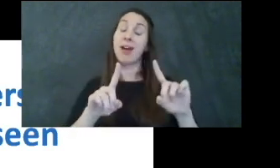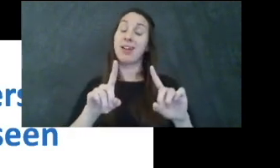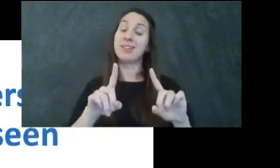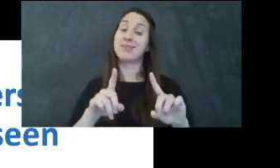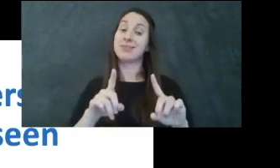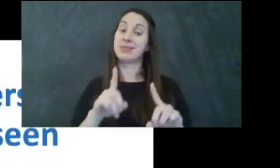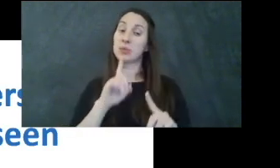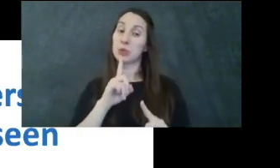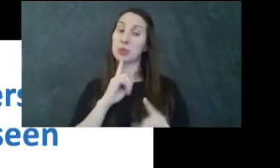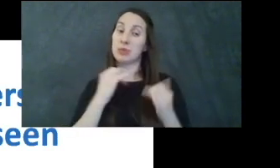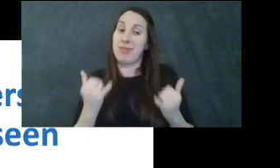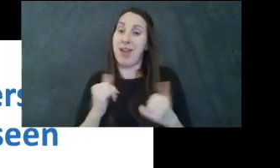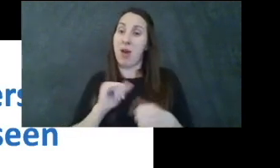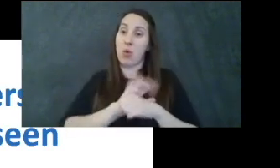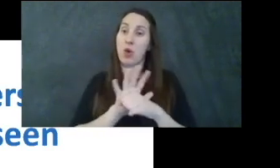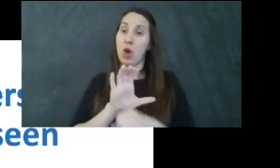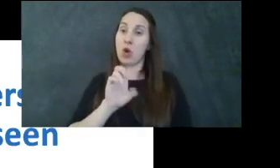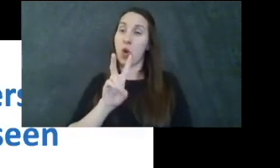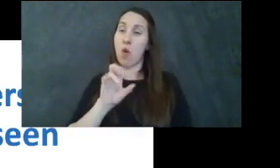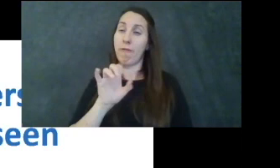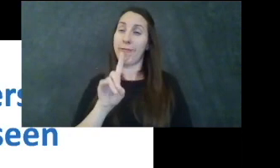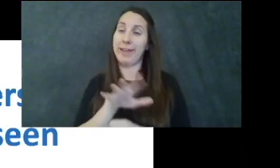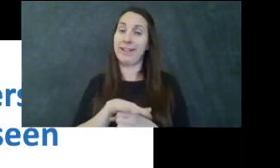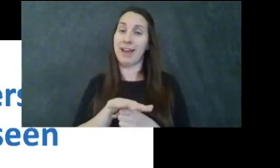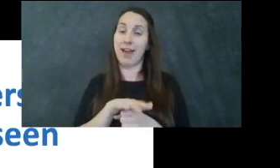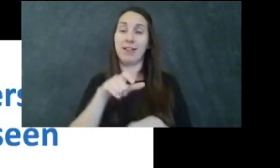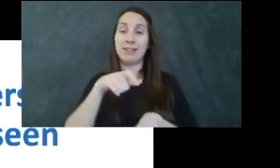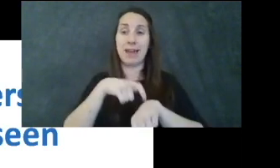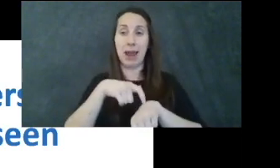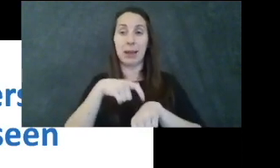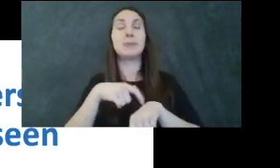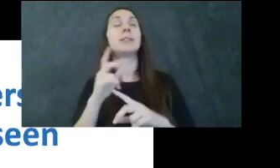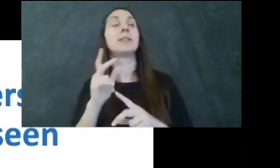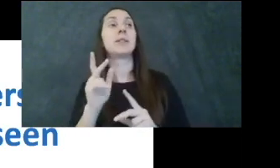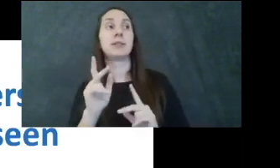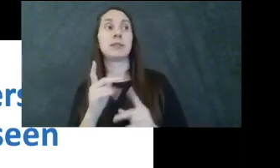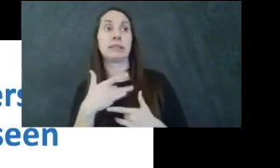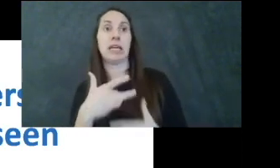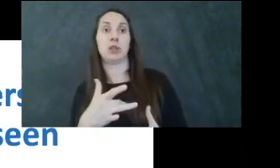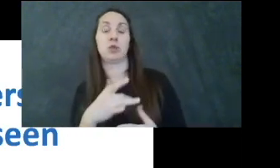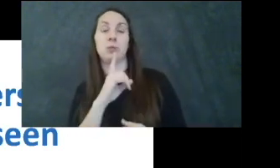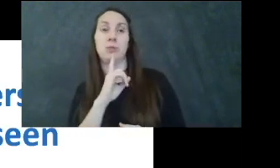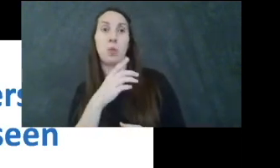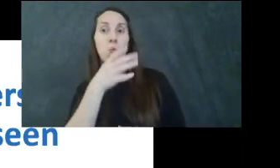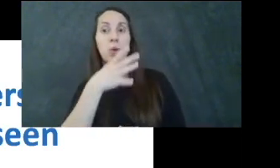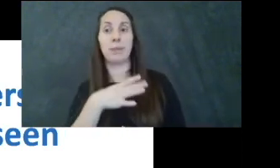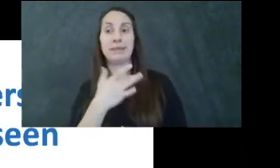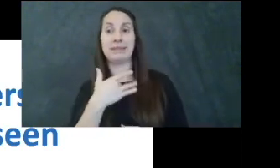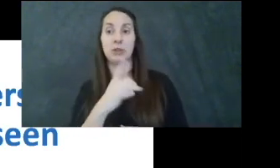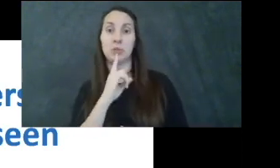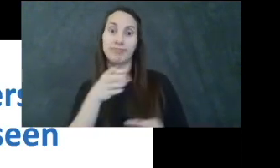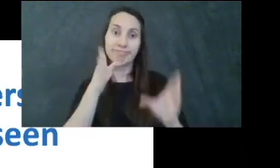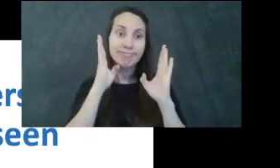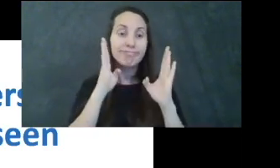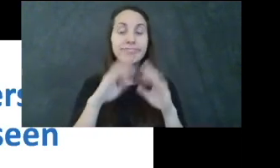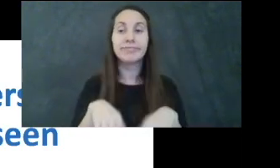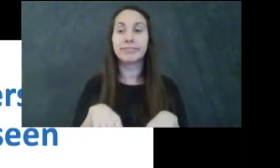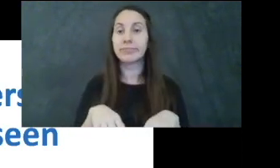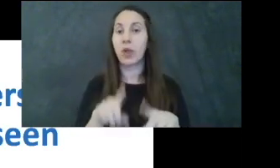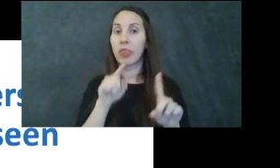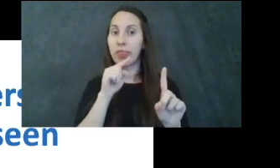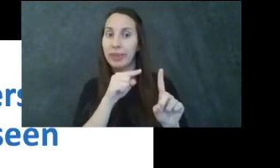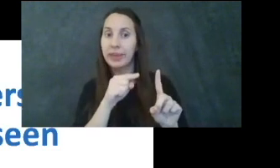on disability issues. And then people who have friends who are disabled. So the vote went far